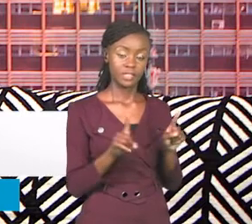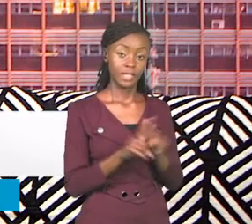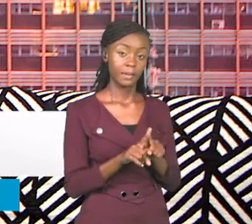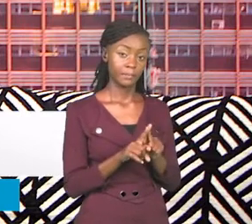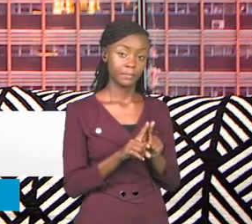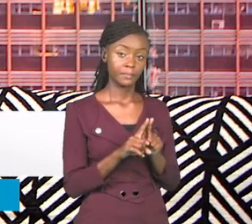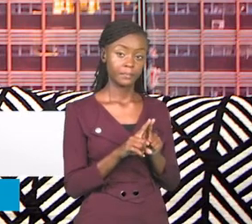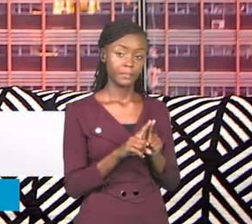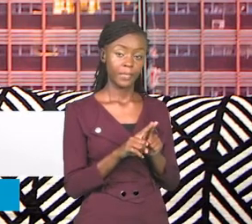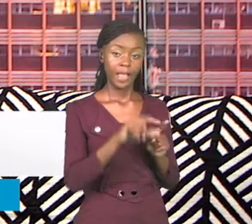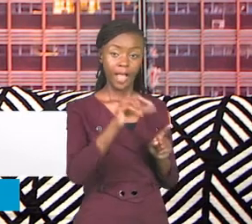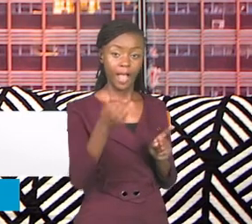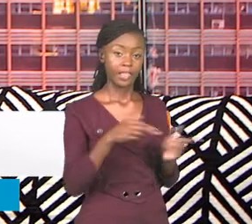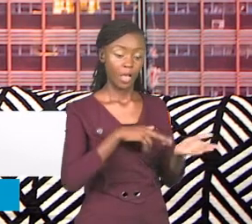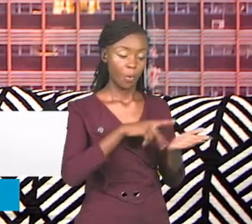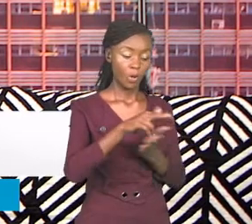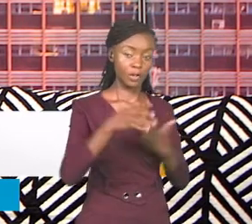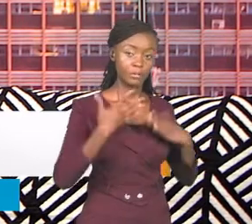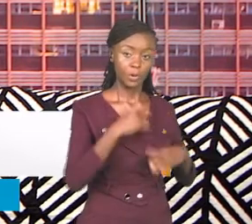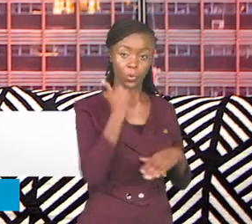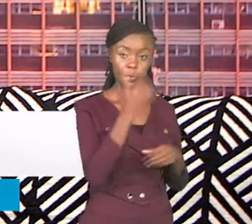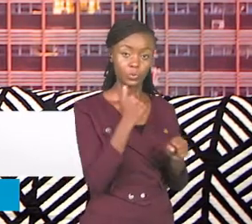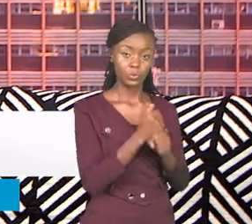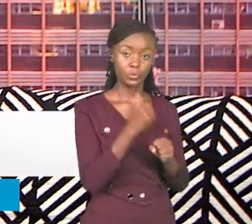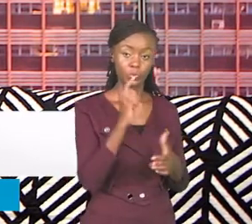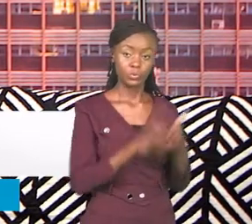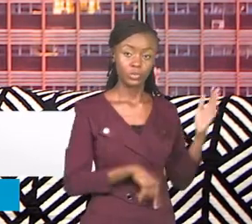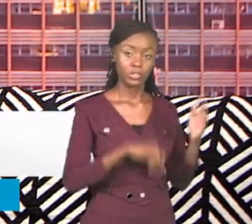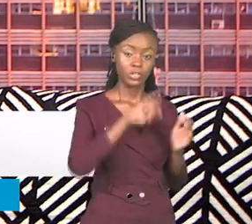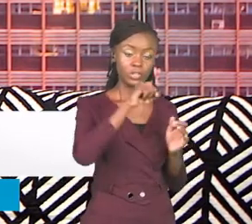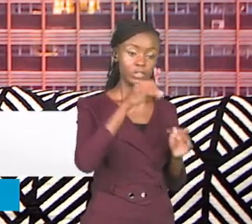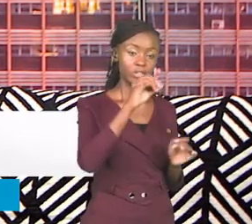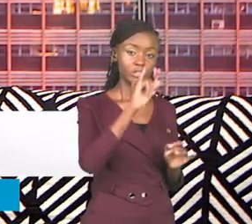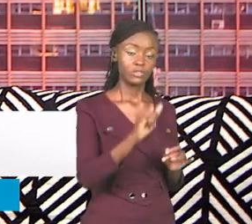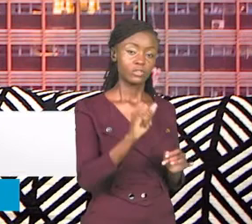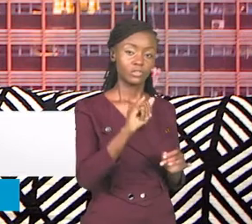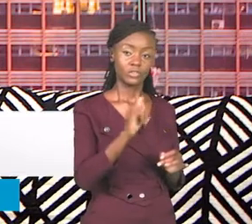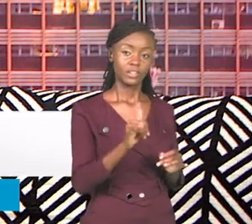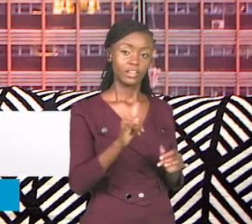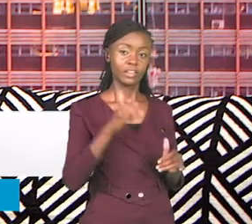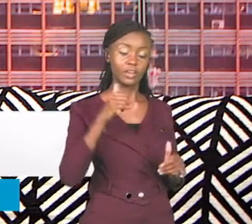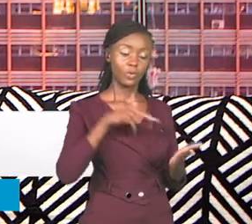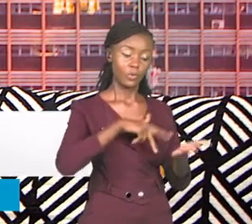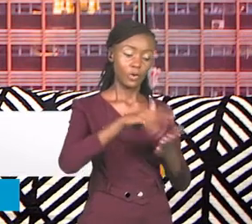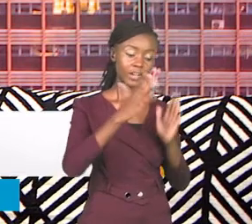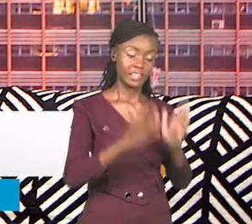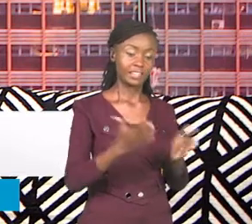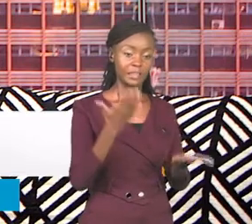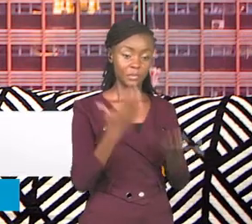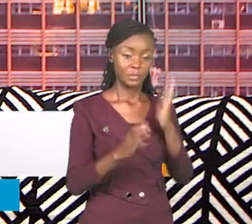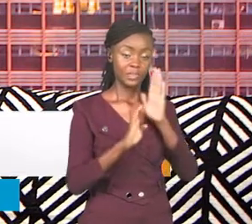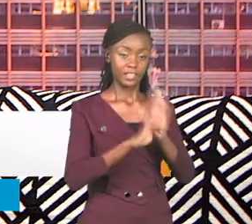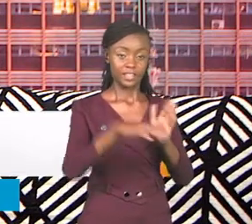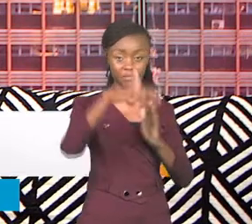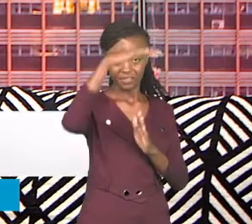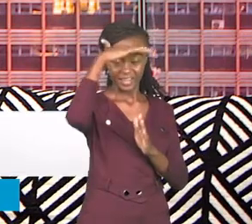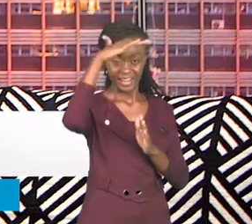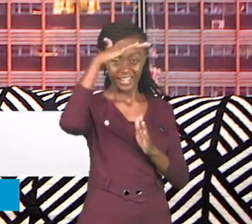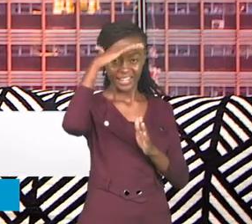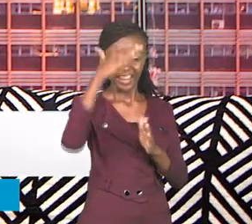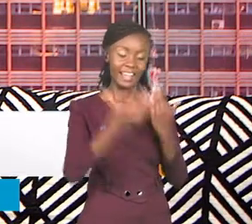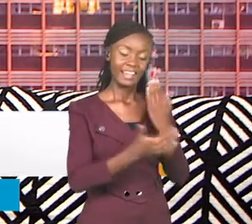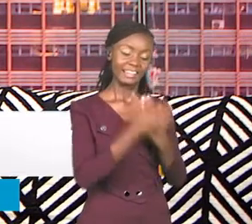also pedestrians we call jaywalkers, who they are drunk okay. at night, and they're crossing the same road. They don't